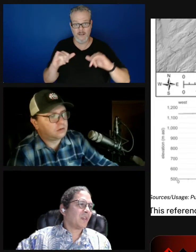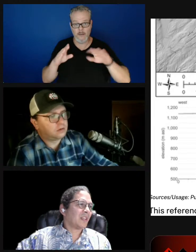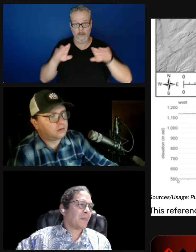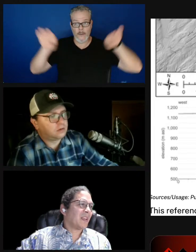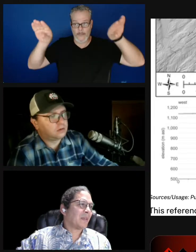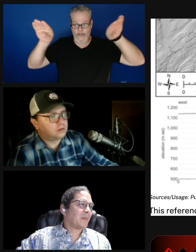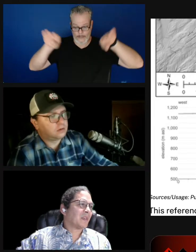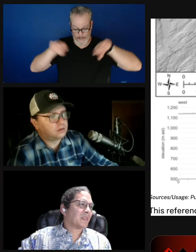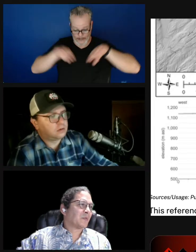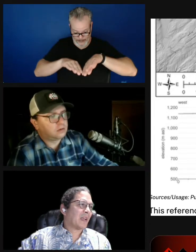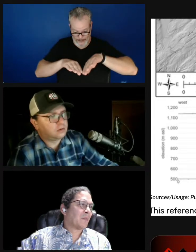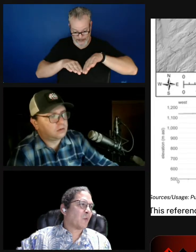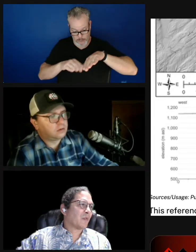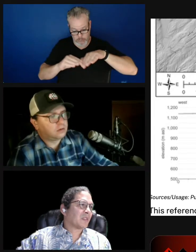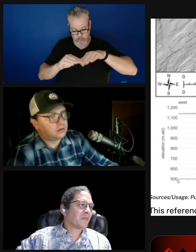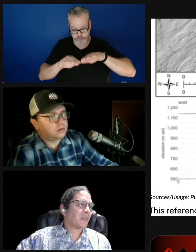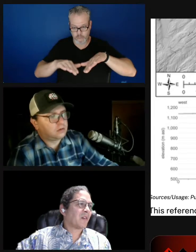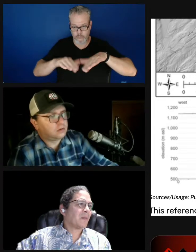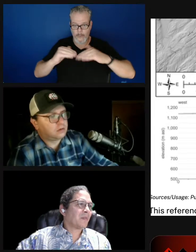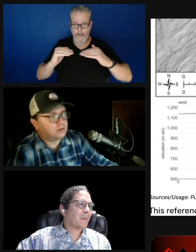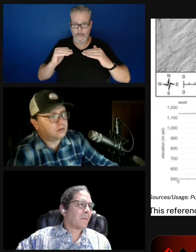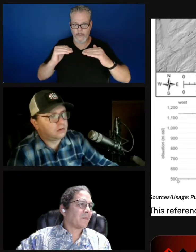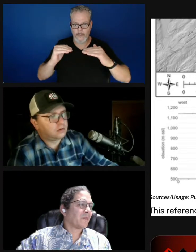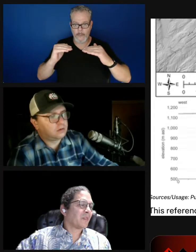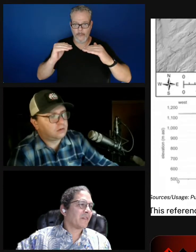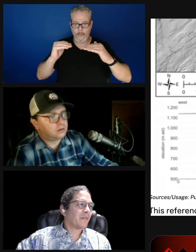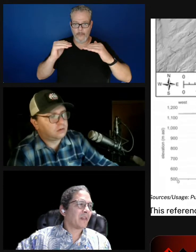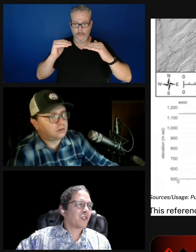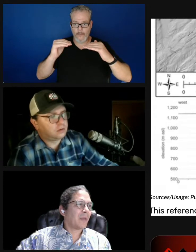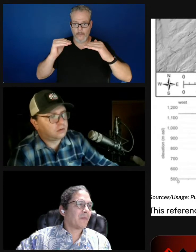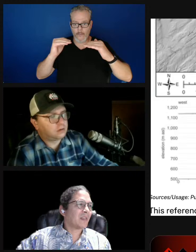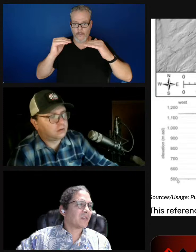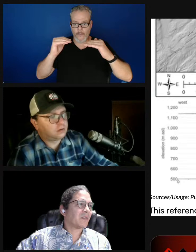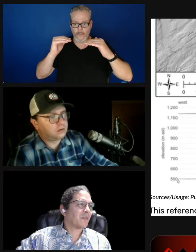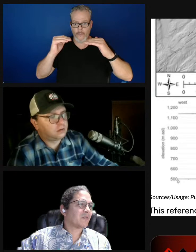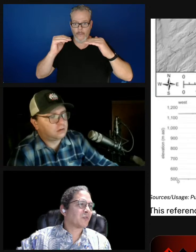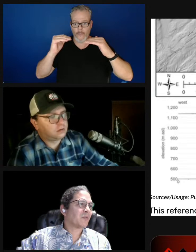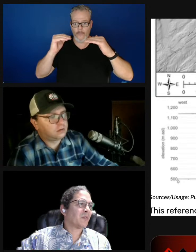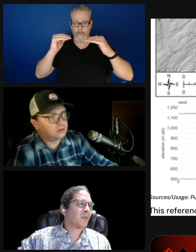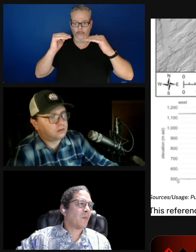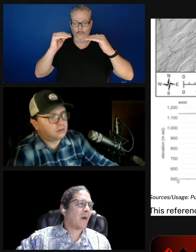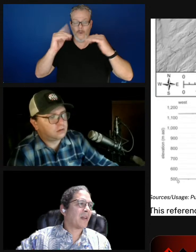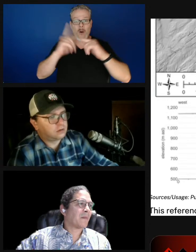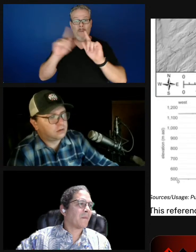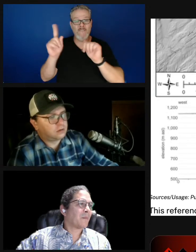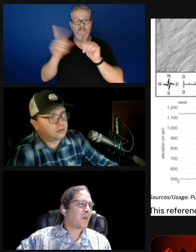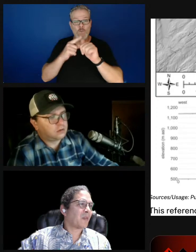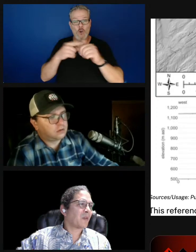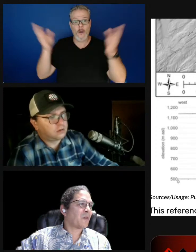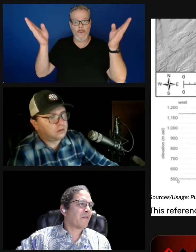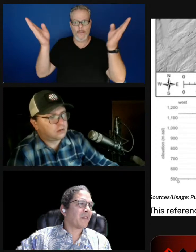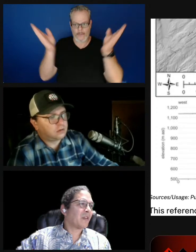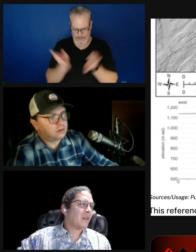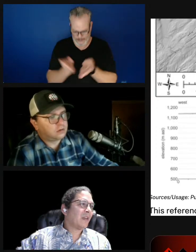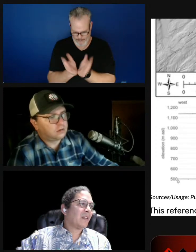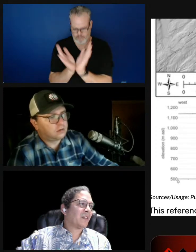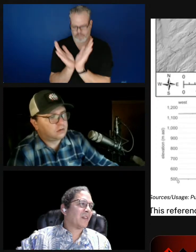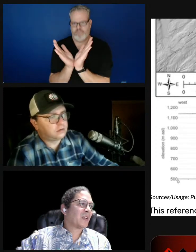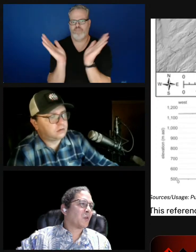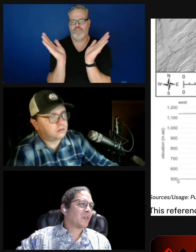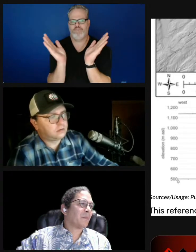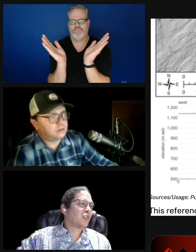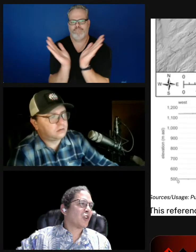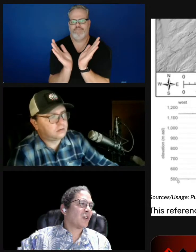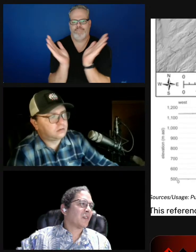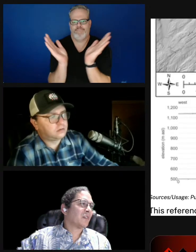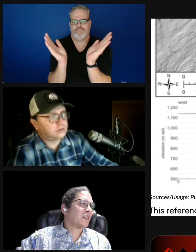more quickly at the beginning because we had more of this flare shape, right? So the first eruption filled the whole bottom part of the cone, then the